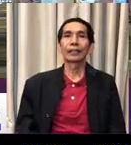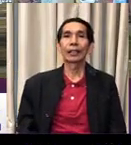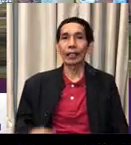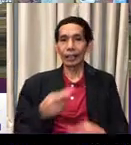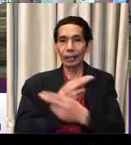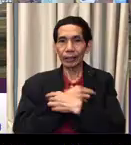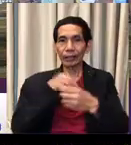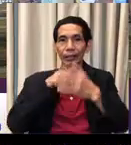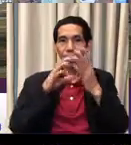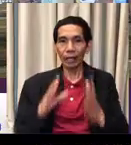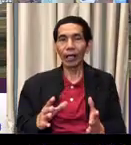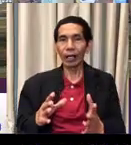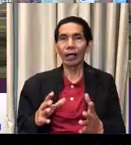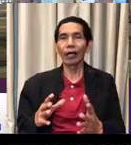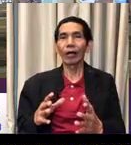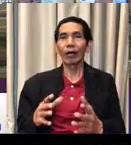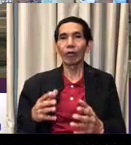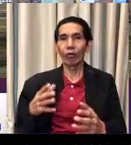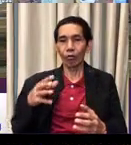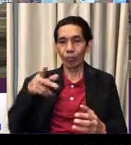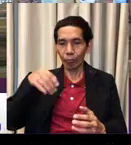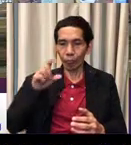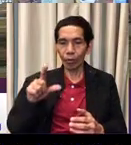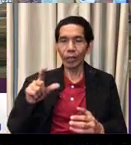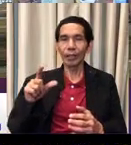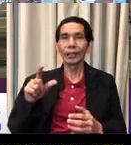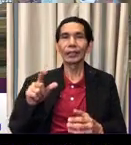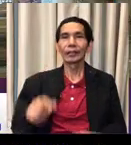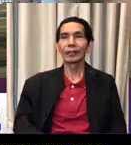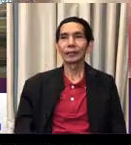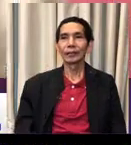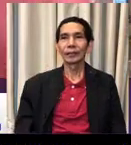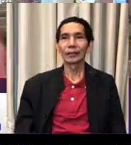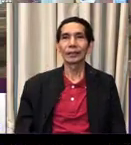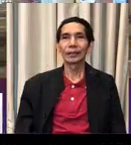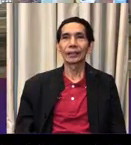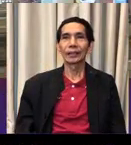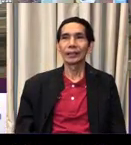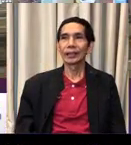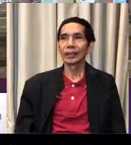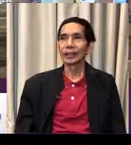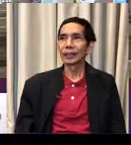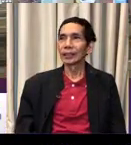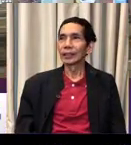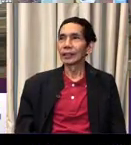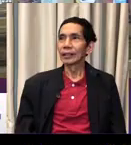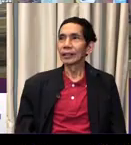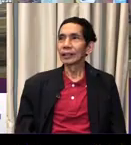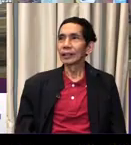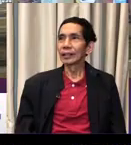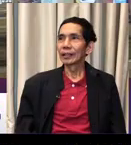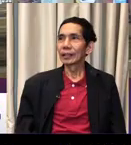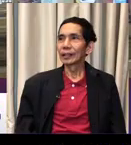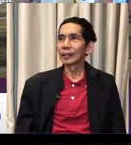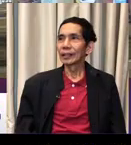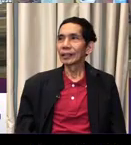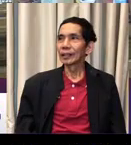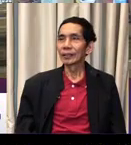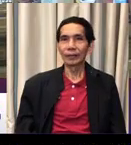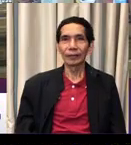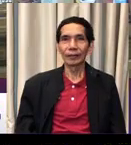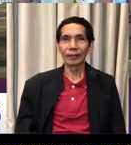of Araulio High School, polo shirts. Cheryl ng Damam, Saudi Arabia, rosary cologne and chocolates. Orly